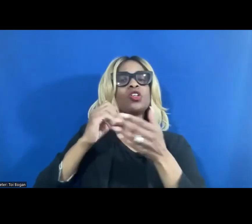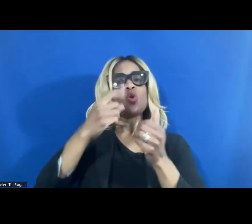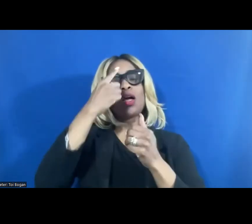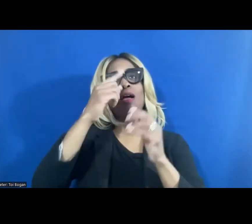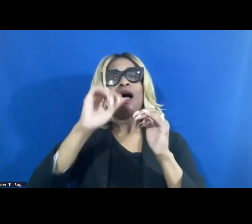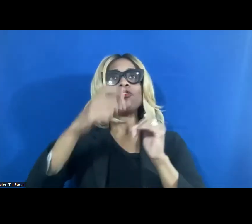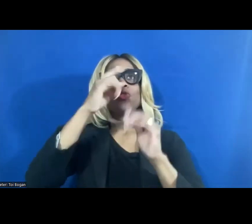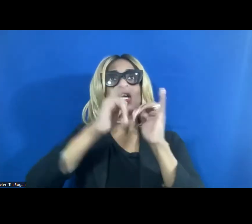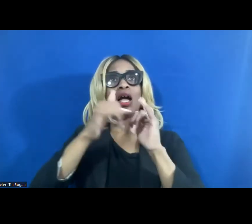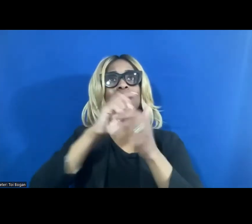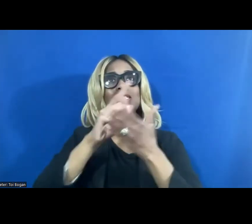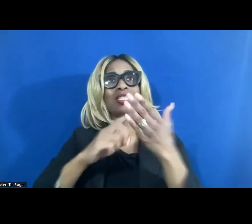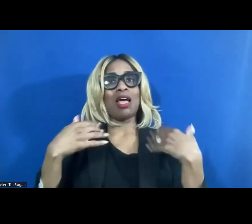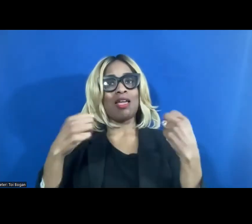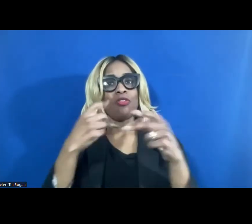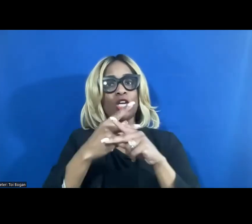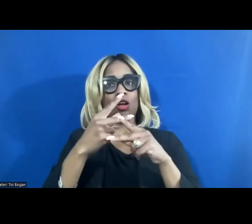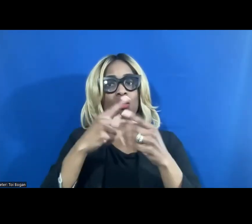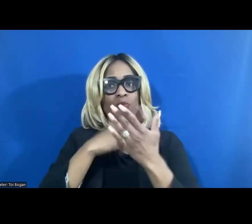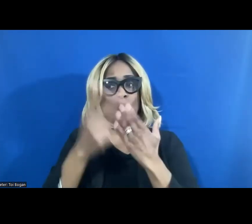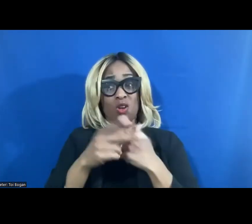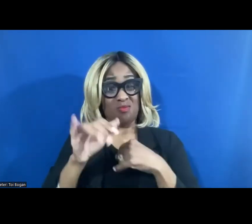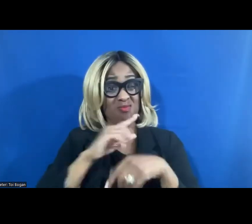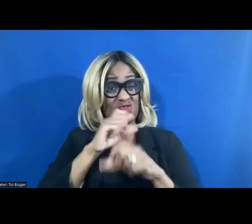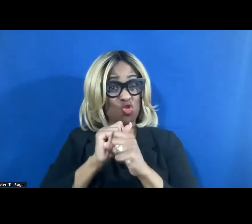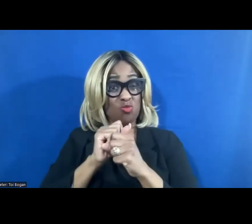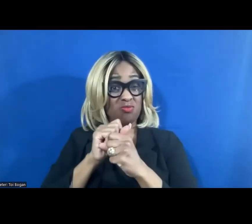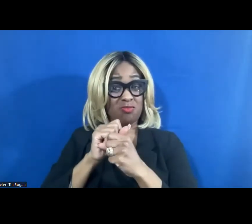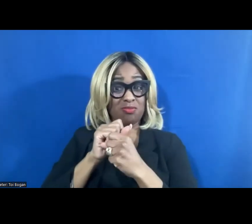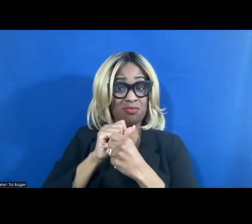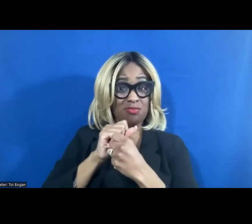are they really reaching people who are in our communities?